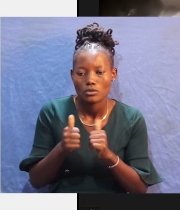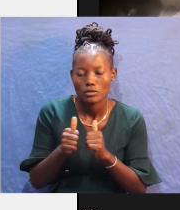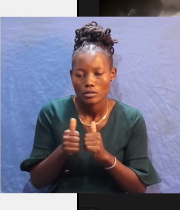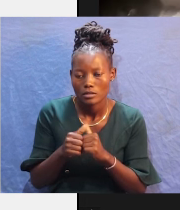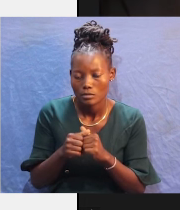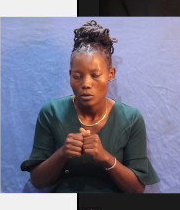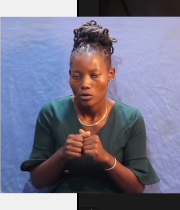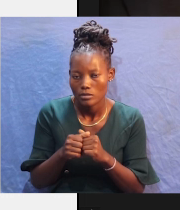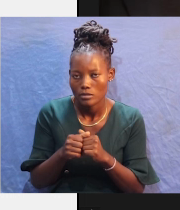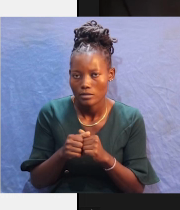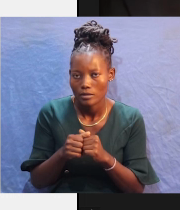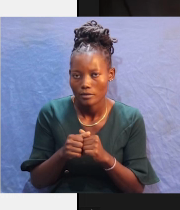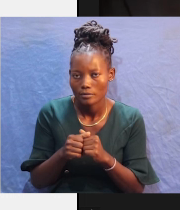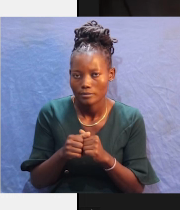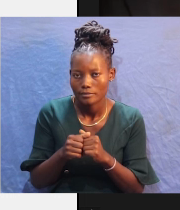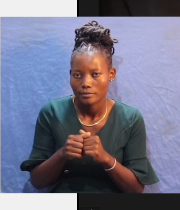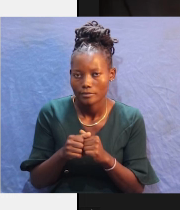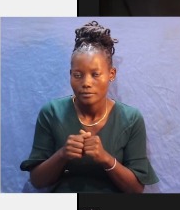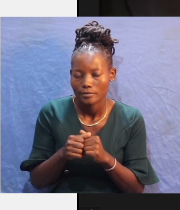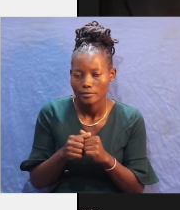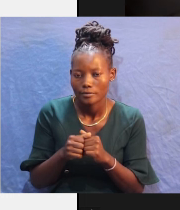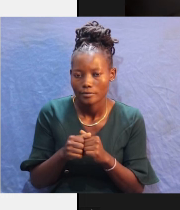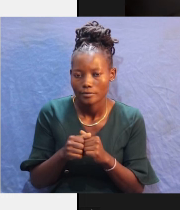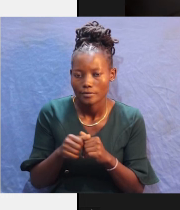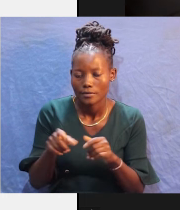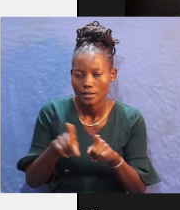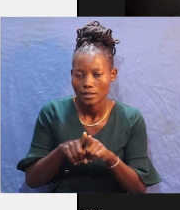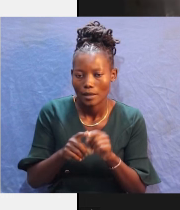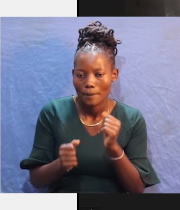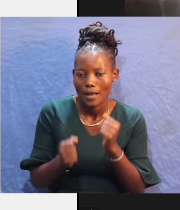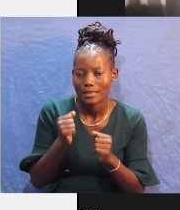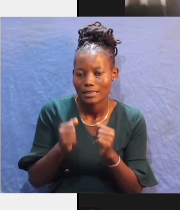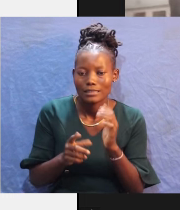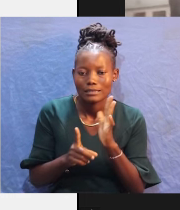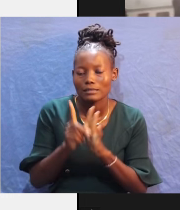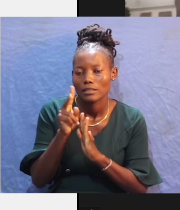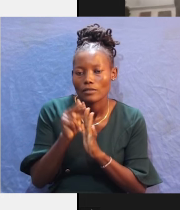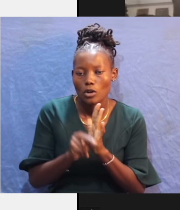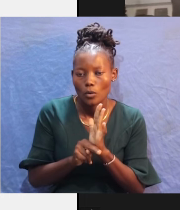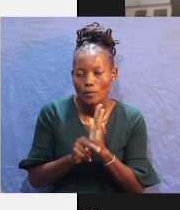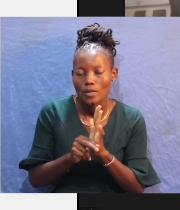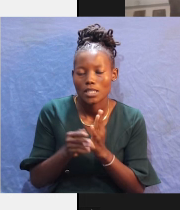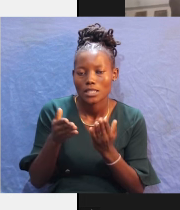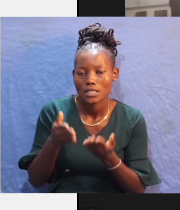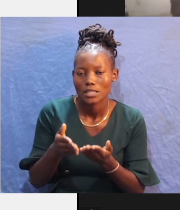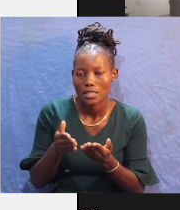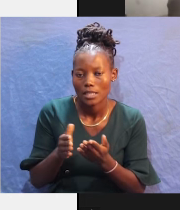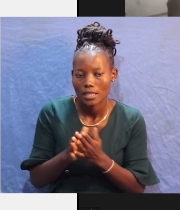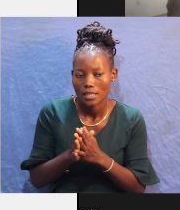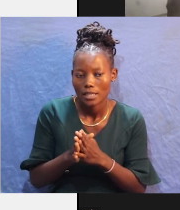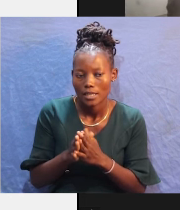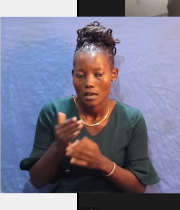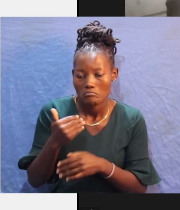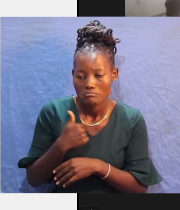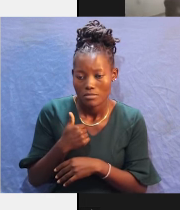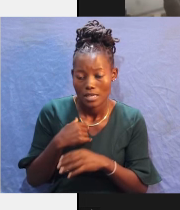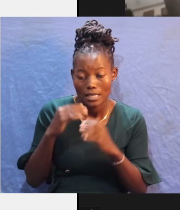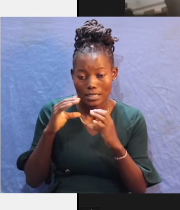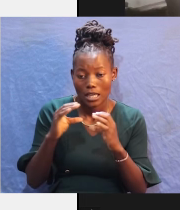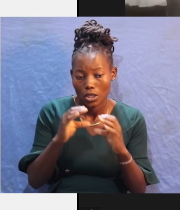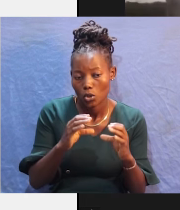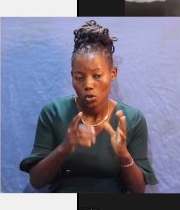bring through the use of football. So I'm more talking about how to develop this person so